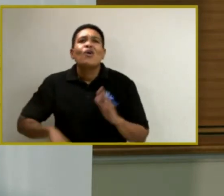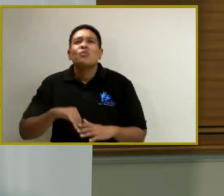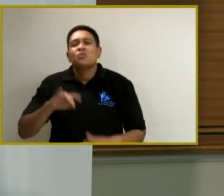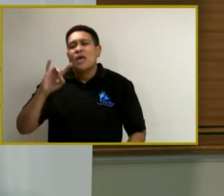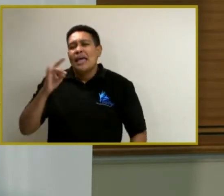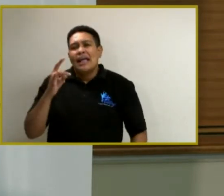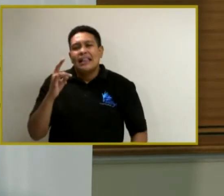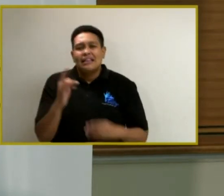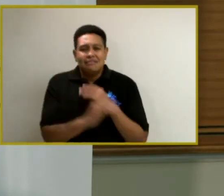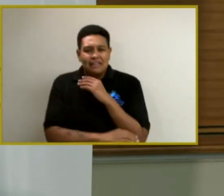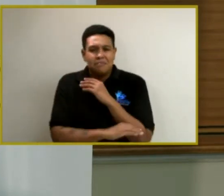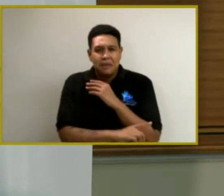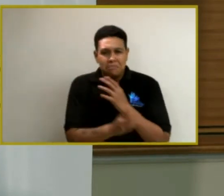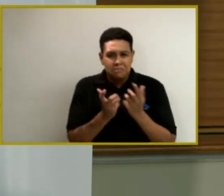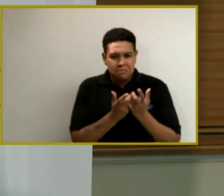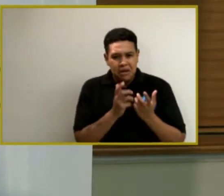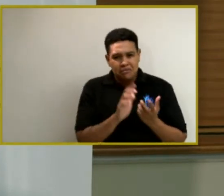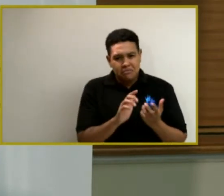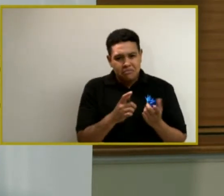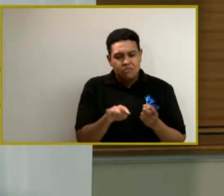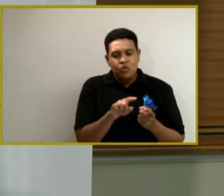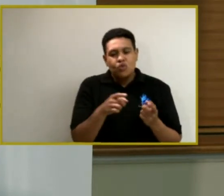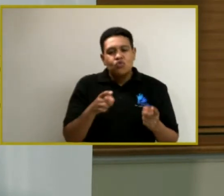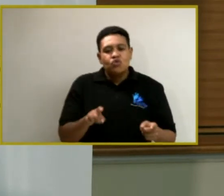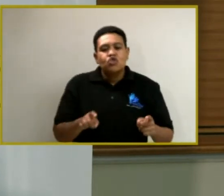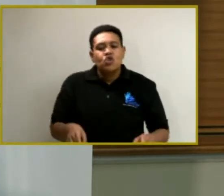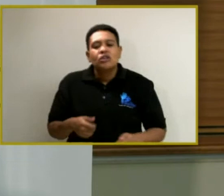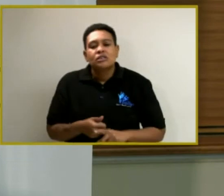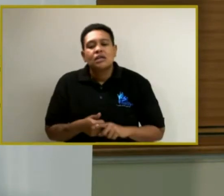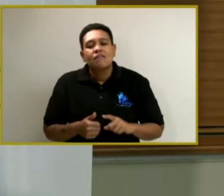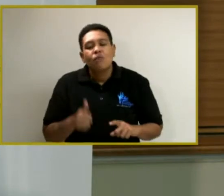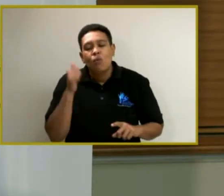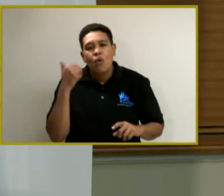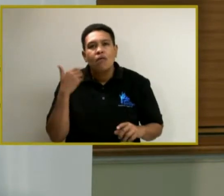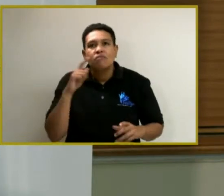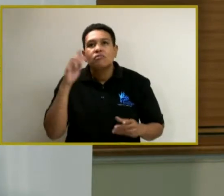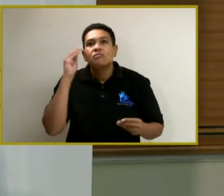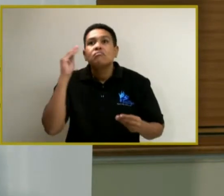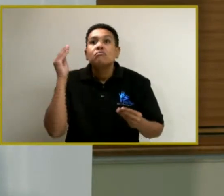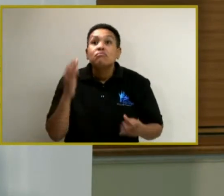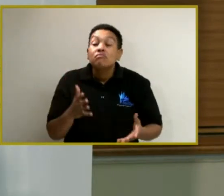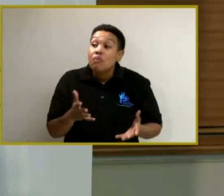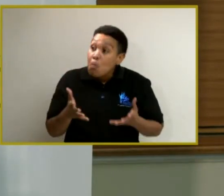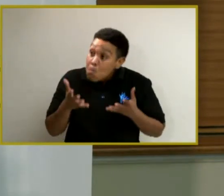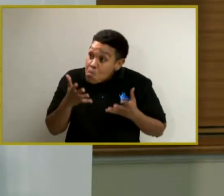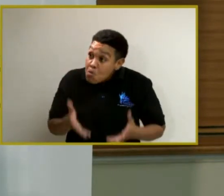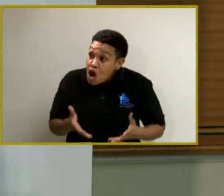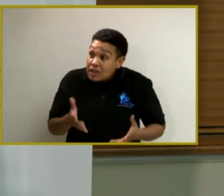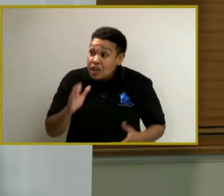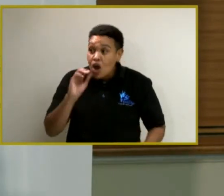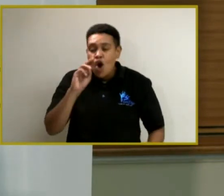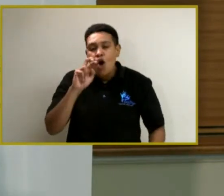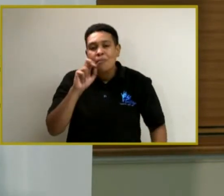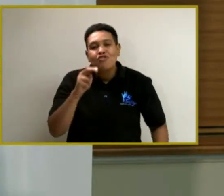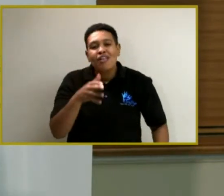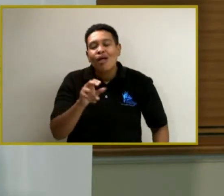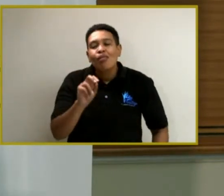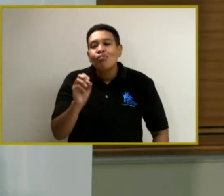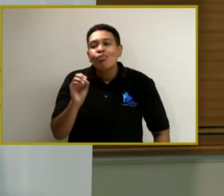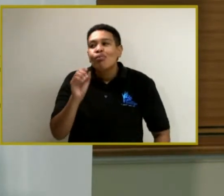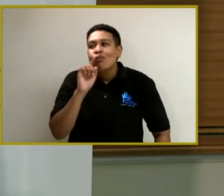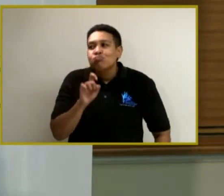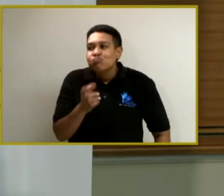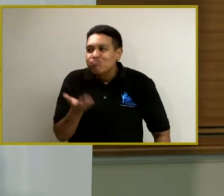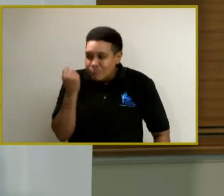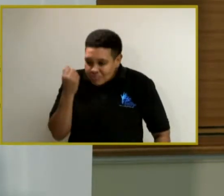of September. Those results would not have indicated the presence of Omicron in those